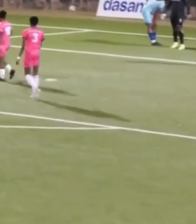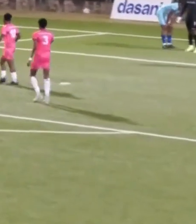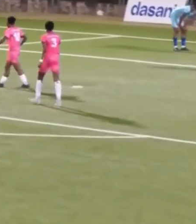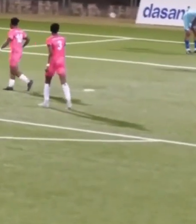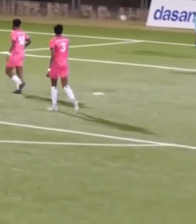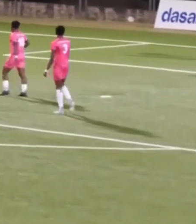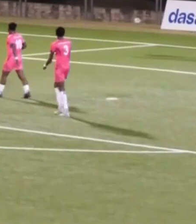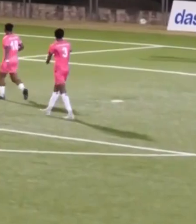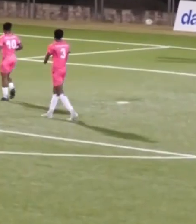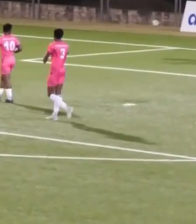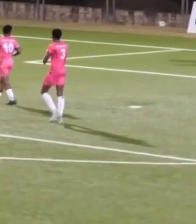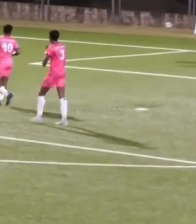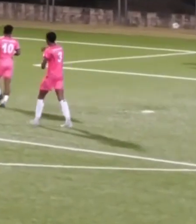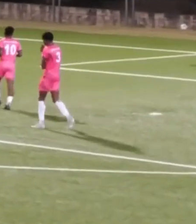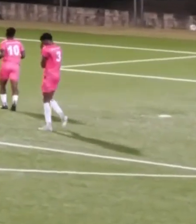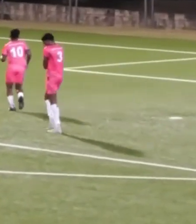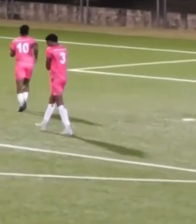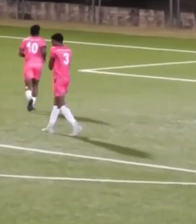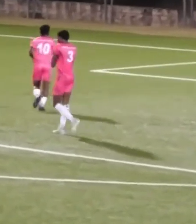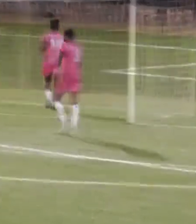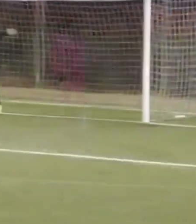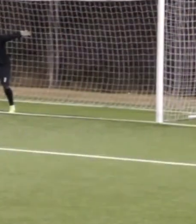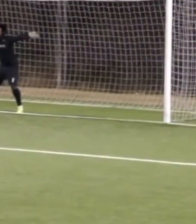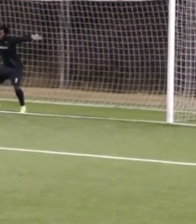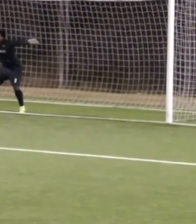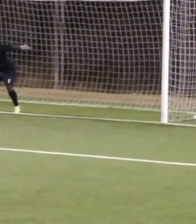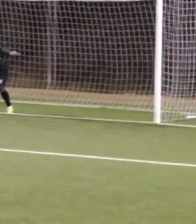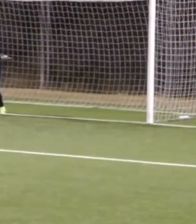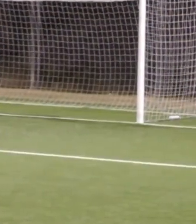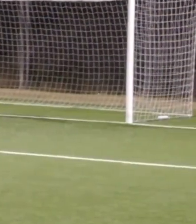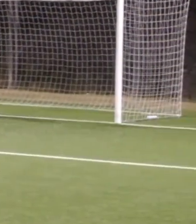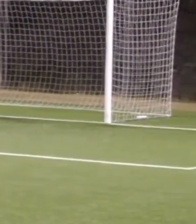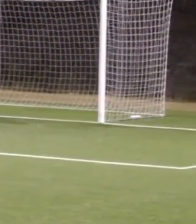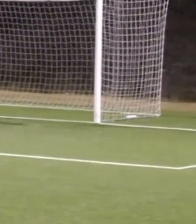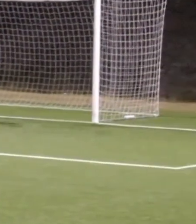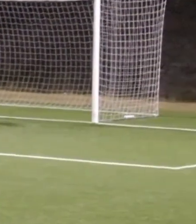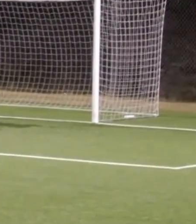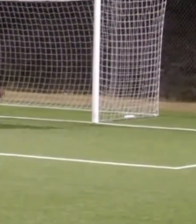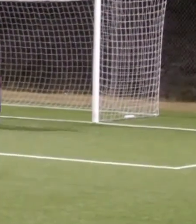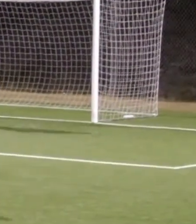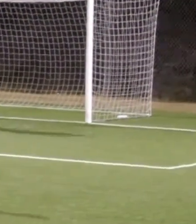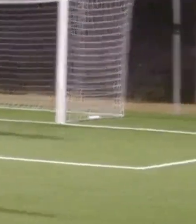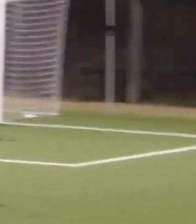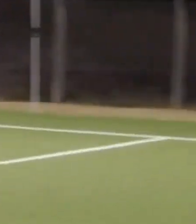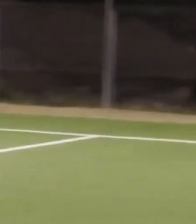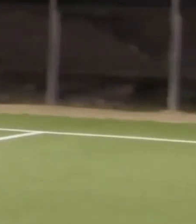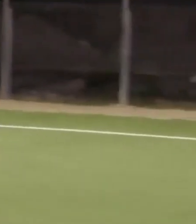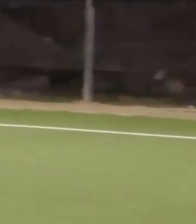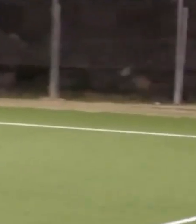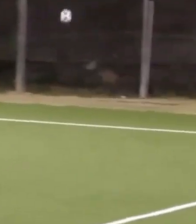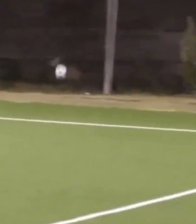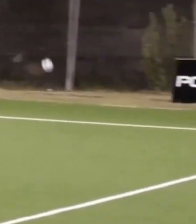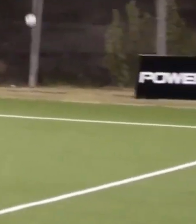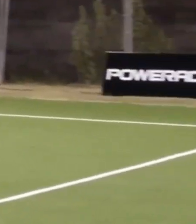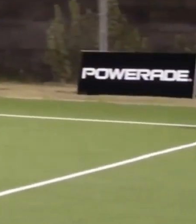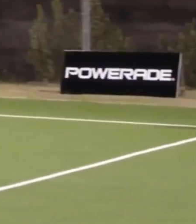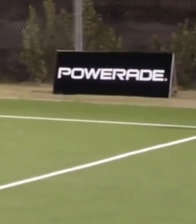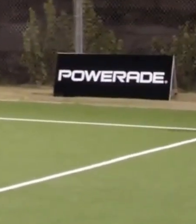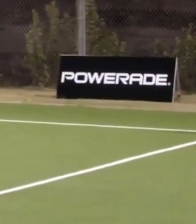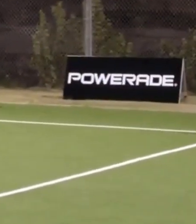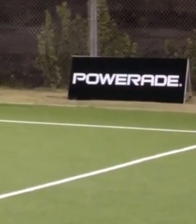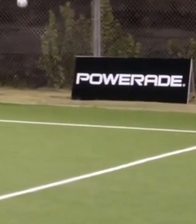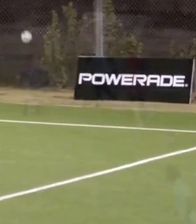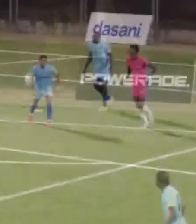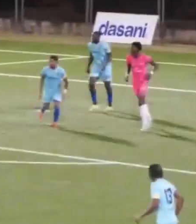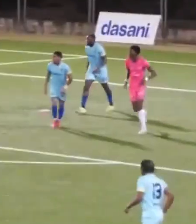Referee says that is definitely a penalty. Sikani Mears from 12 yards. Malcolm with the big-time save.